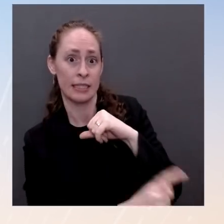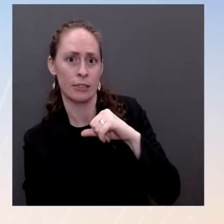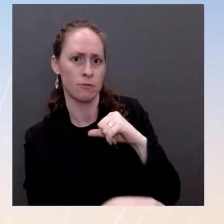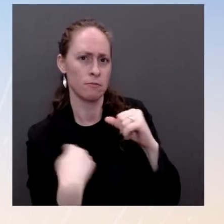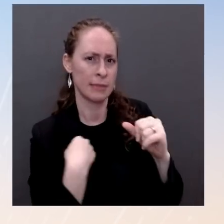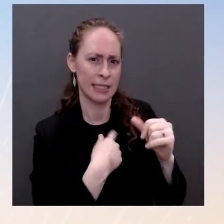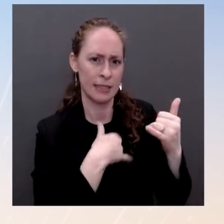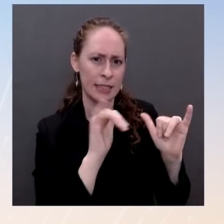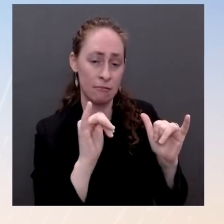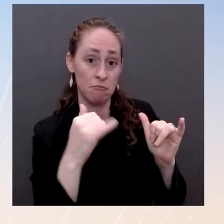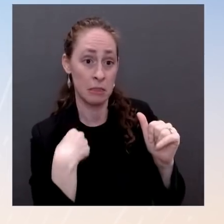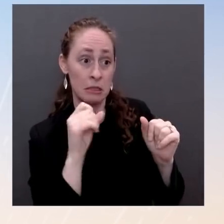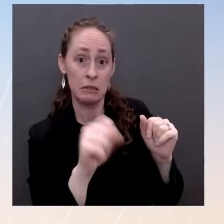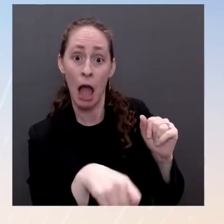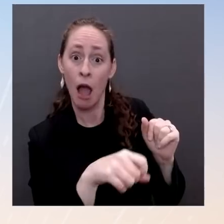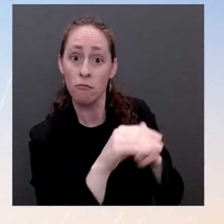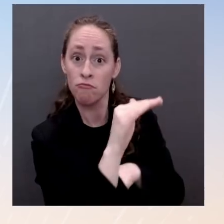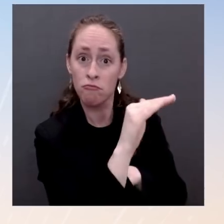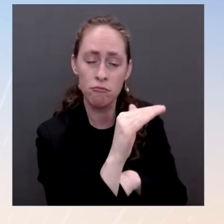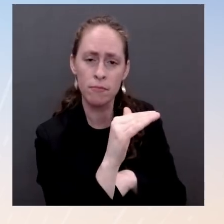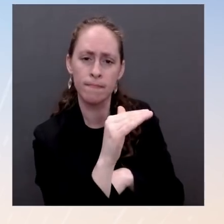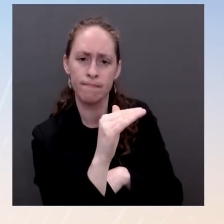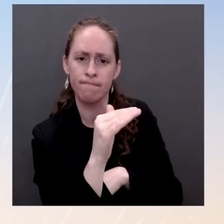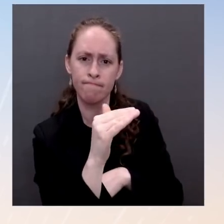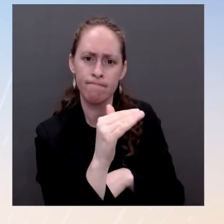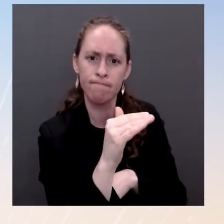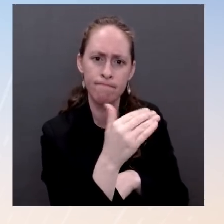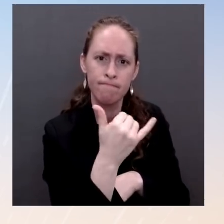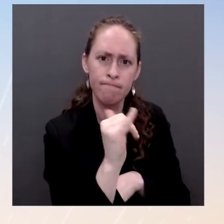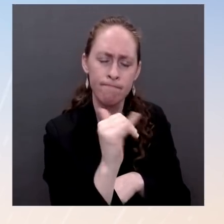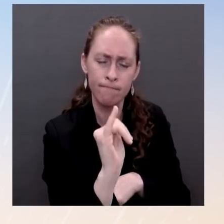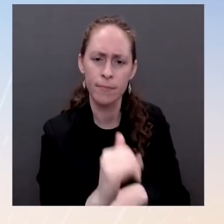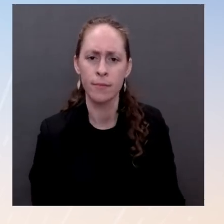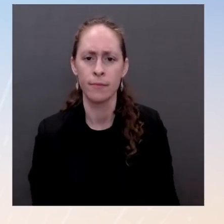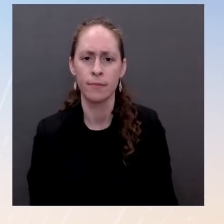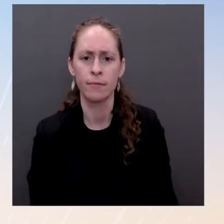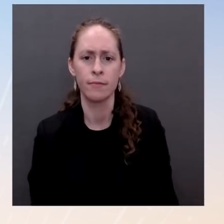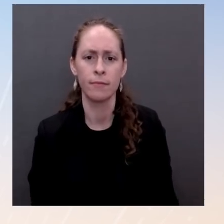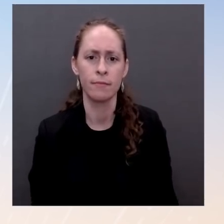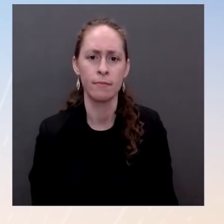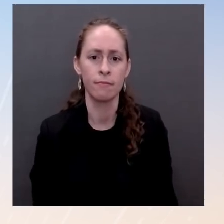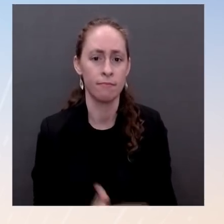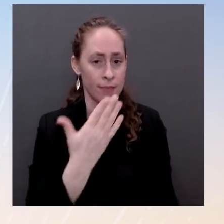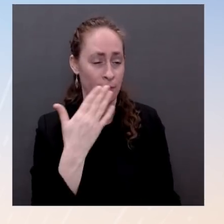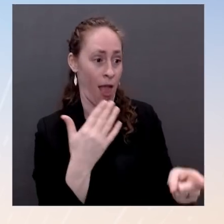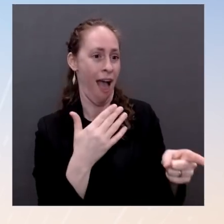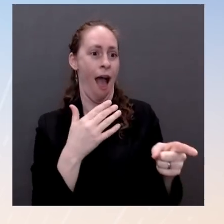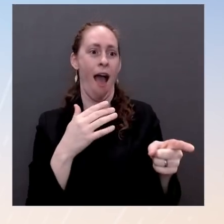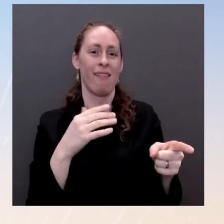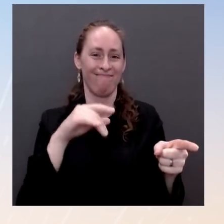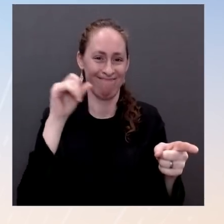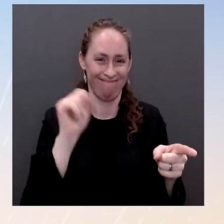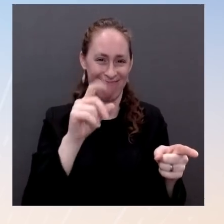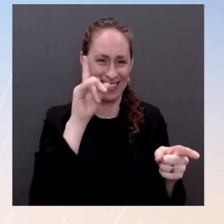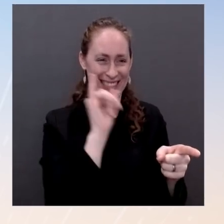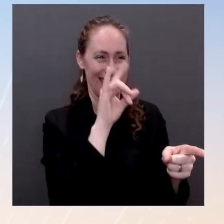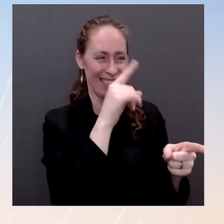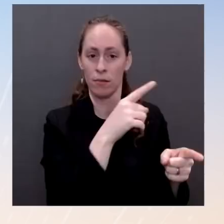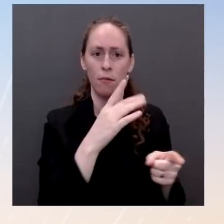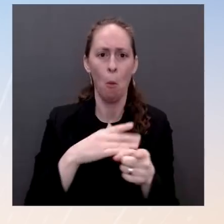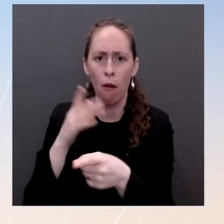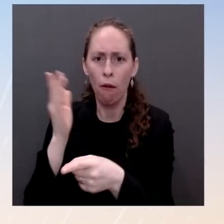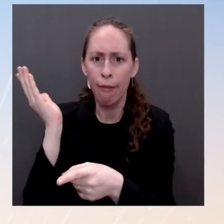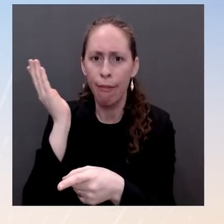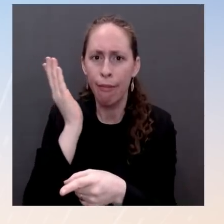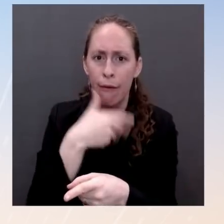unseen, so it's to a cyber attack or any other attack, and the president has the purview to do whatever he chooses in that regard. But our